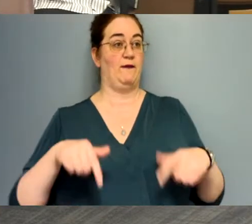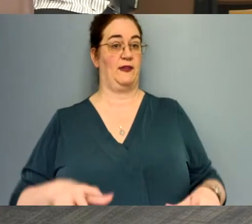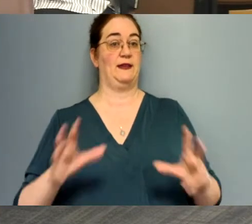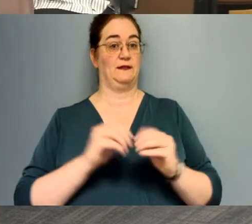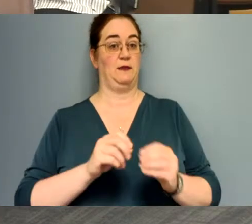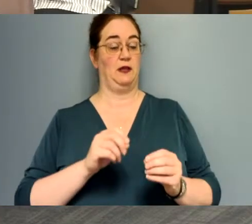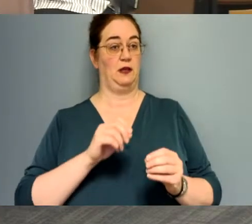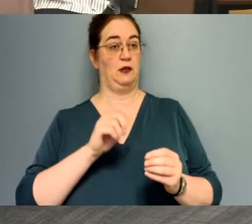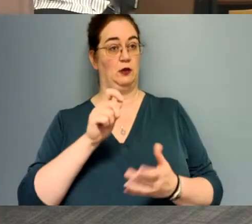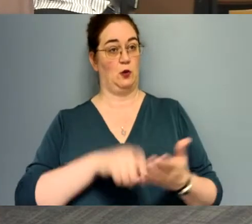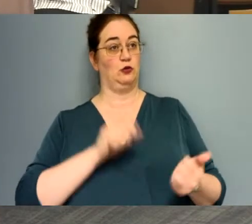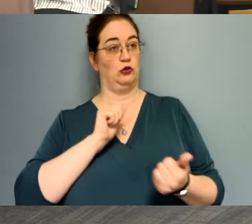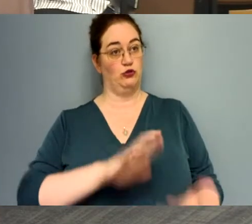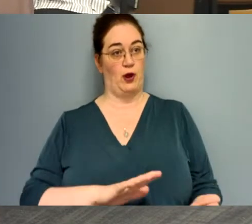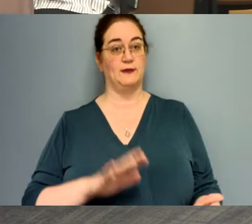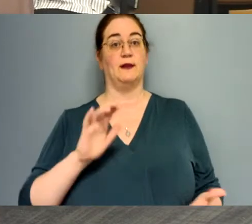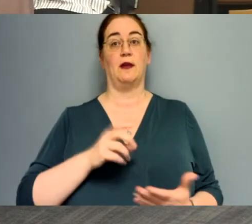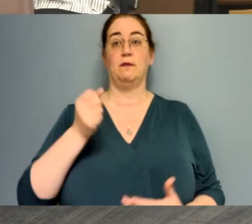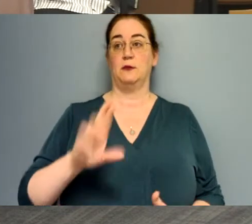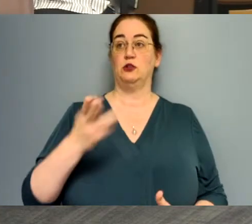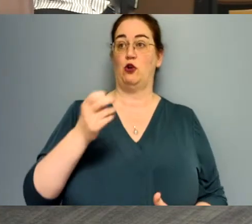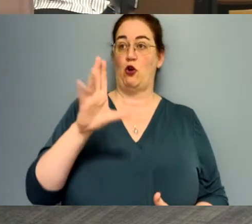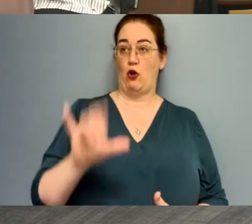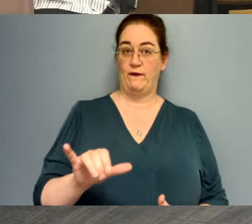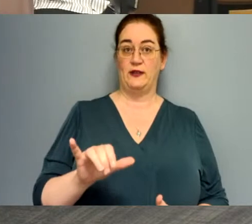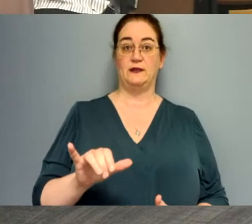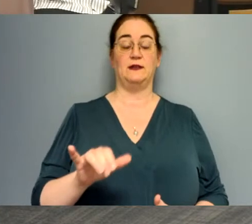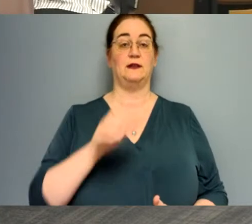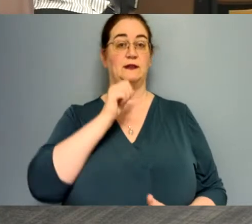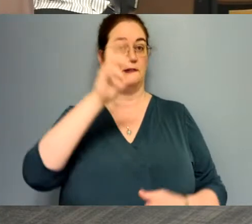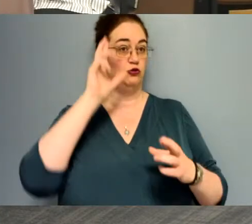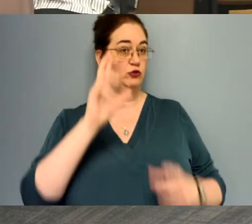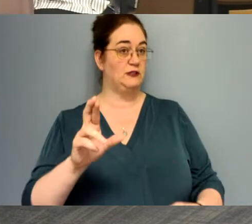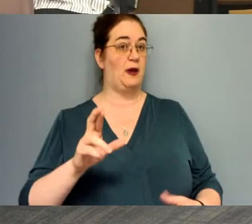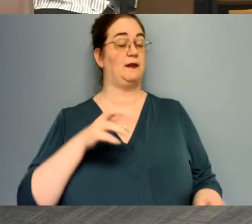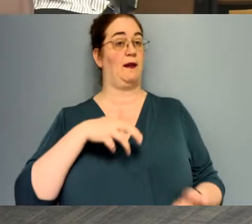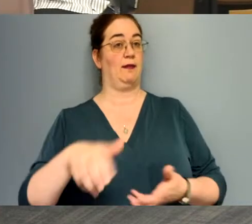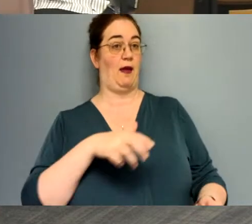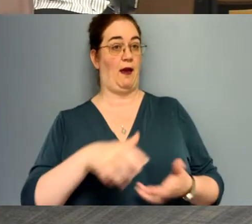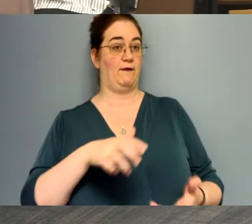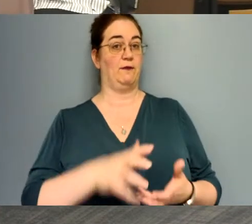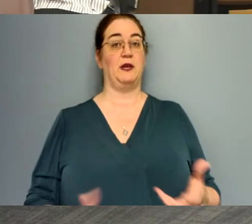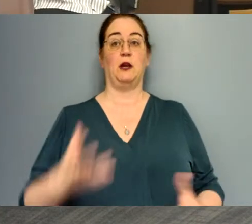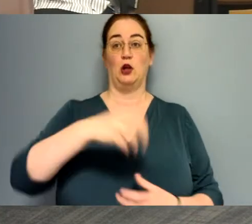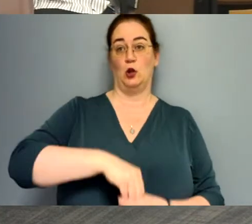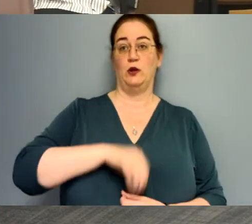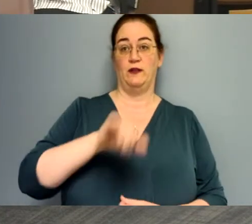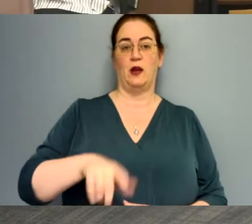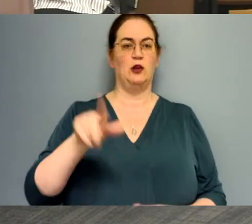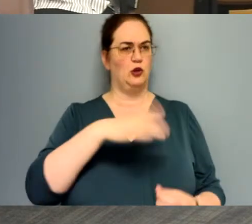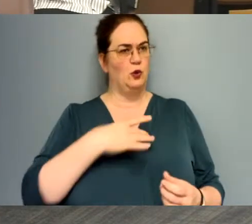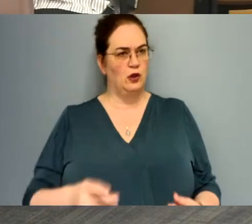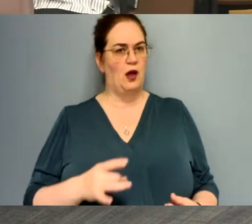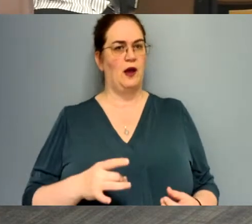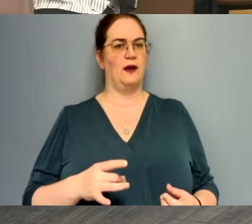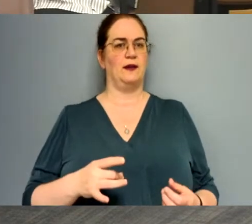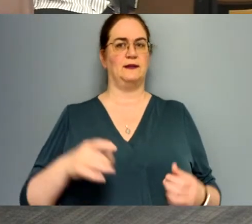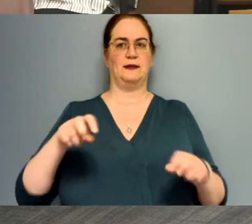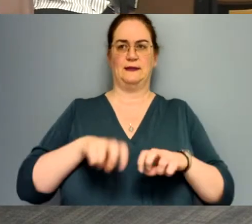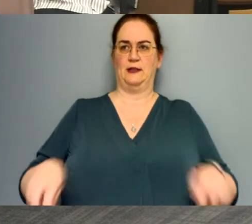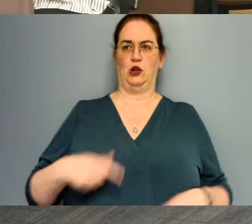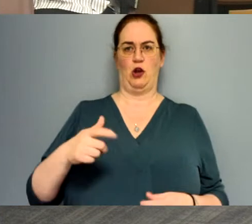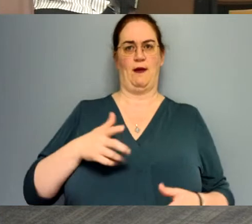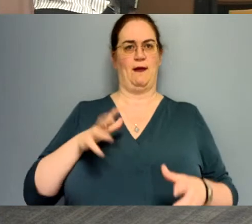notes addressed, that Mr. Harvey's disrespect and laugh be included in that. You guys like to sit here and attack